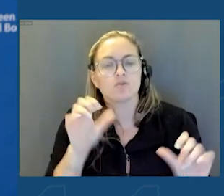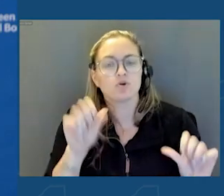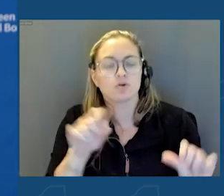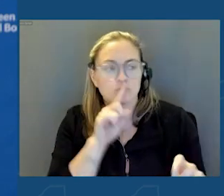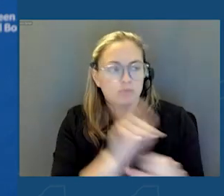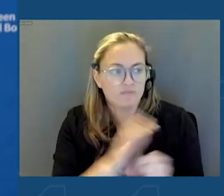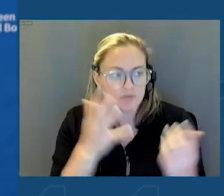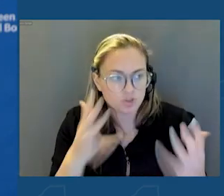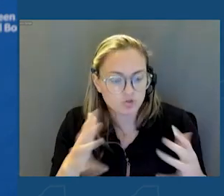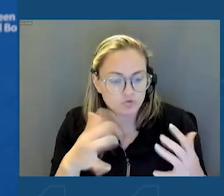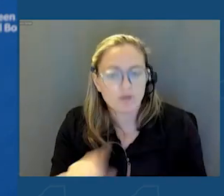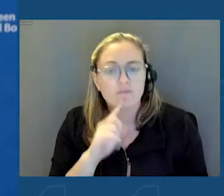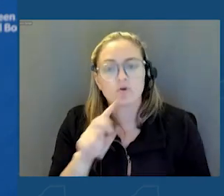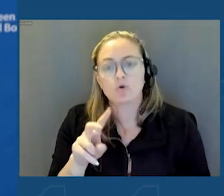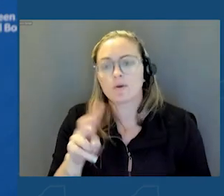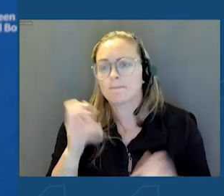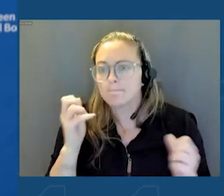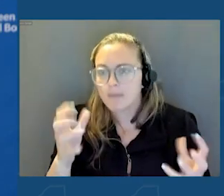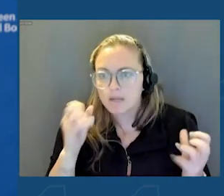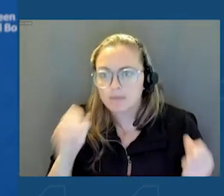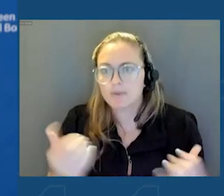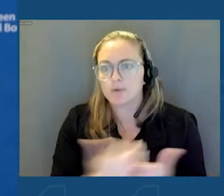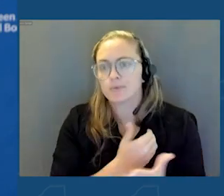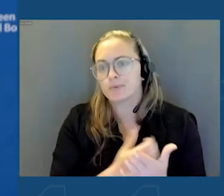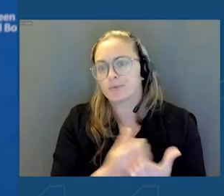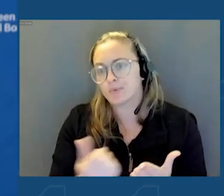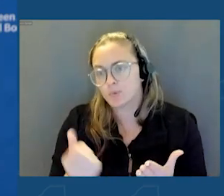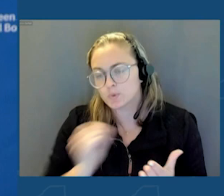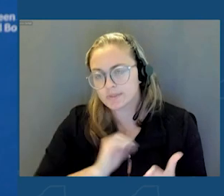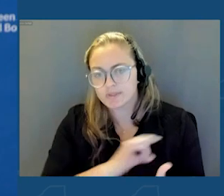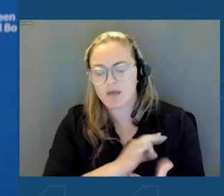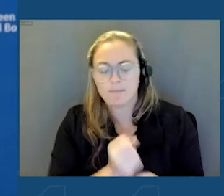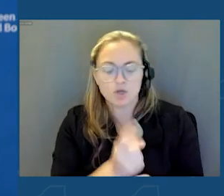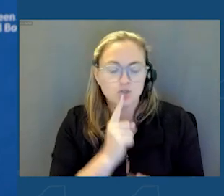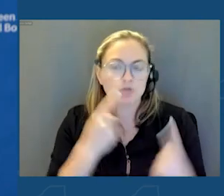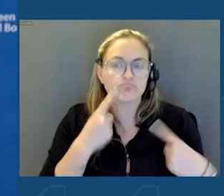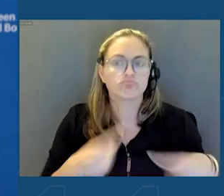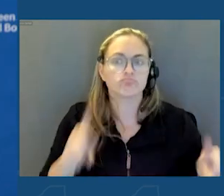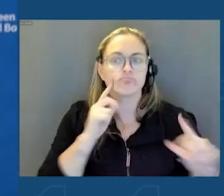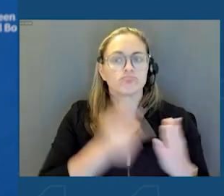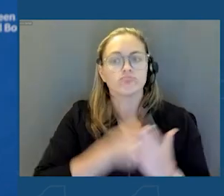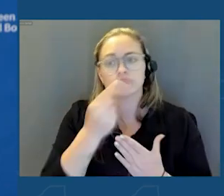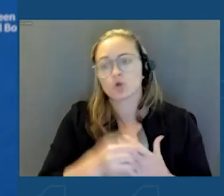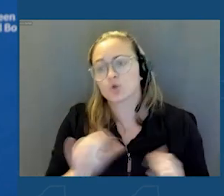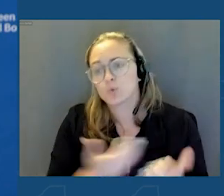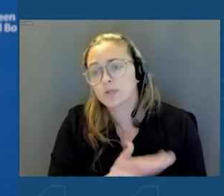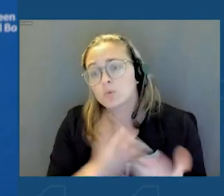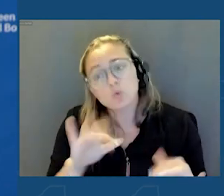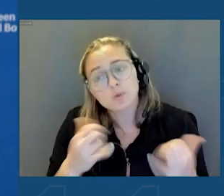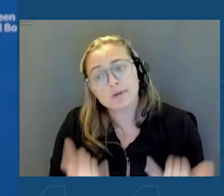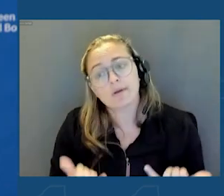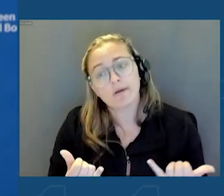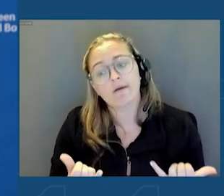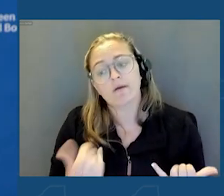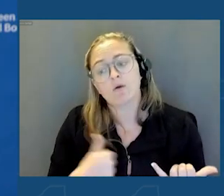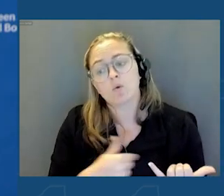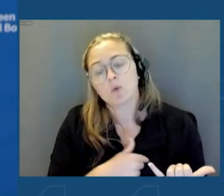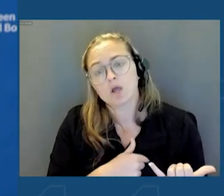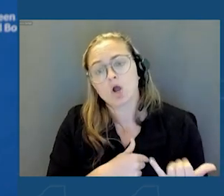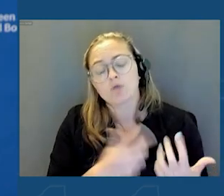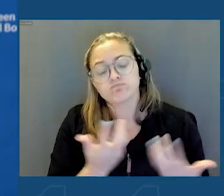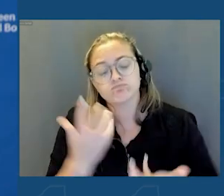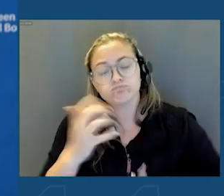to hundreds of new staff to make sure that we could carry out these programs and do things like we're doing today, where we're interfacing with people